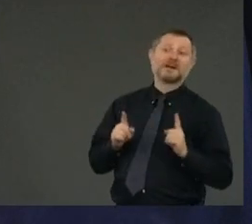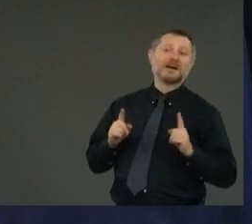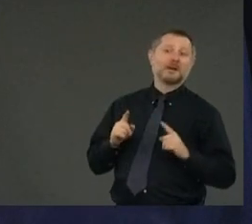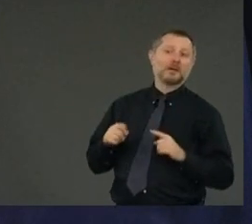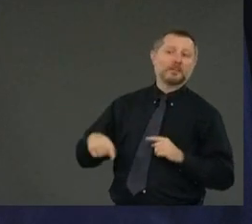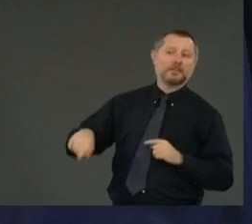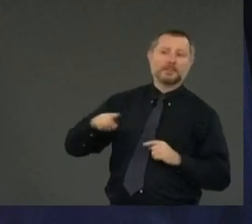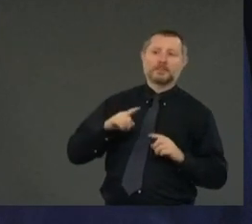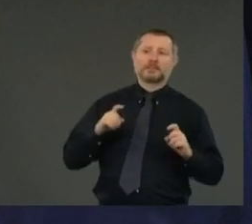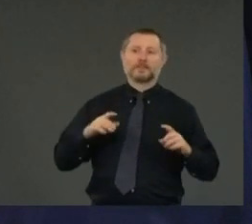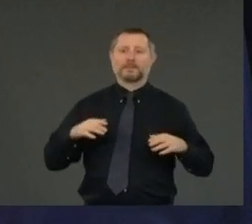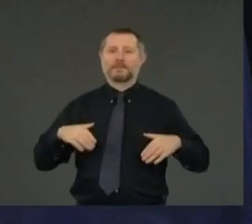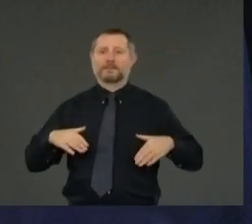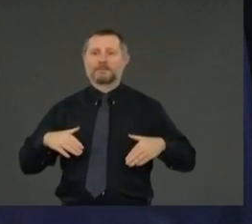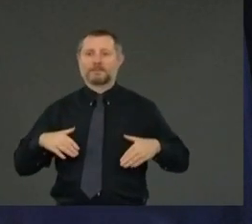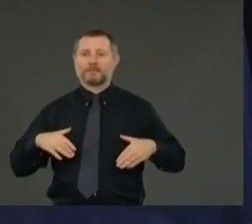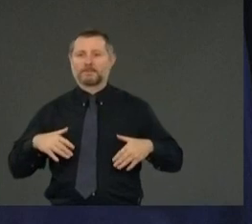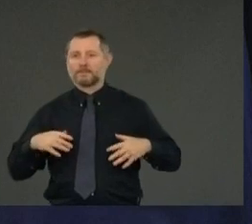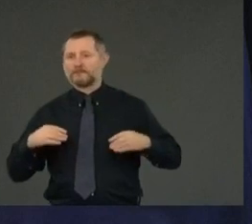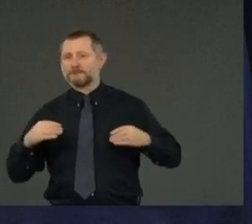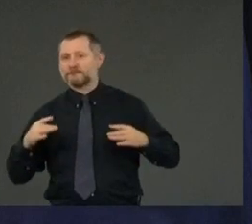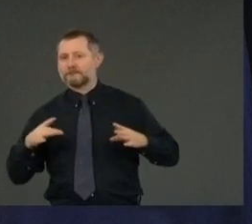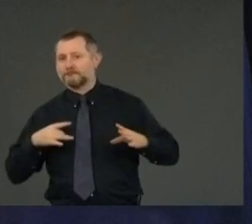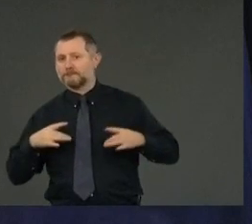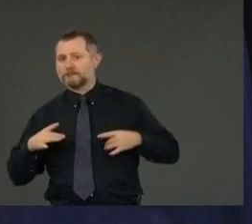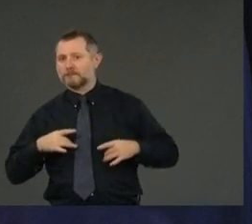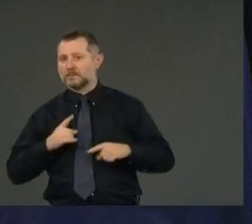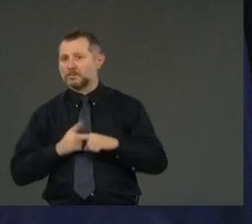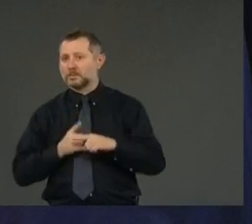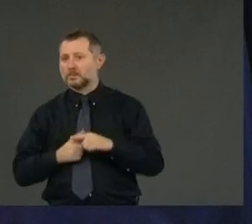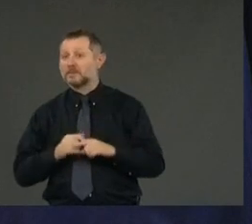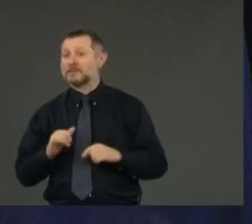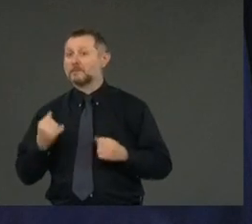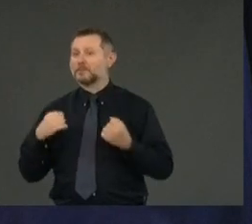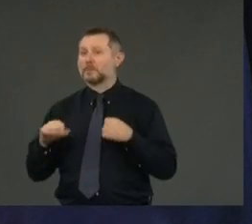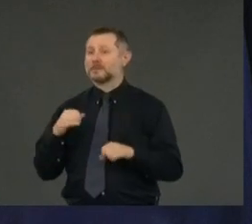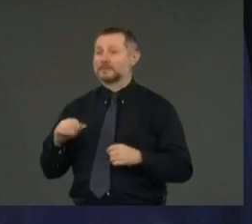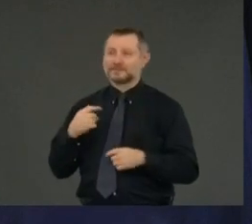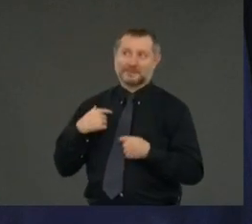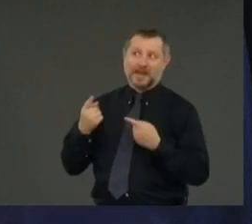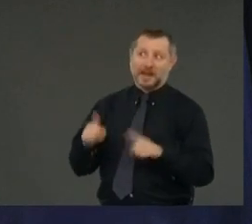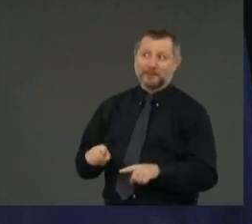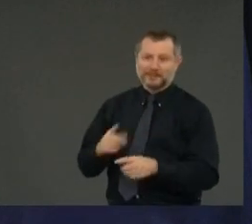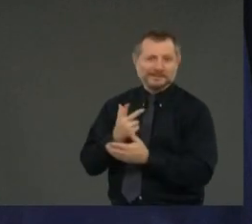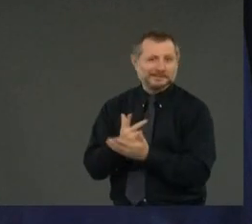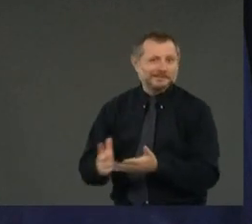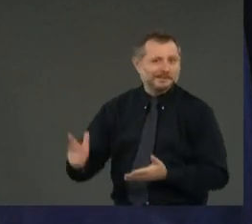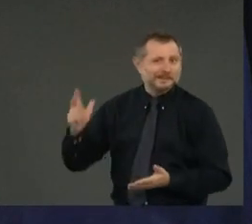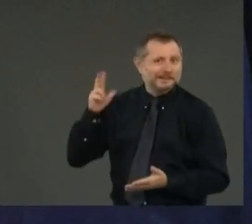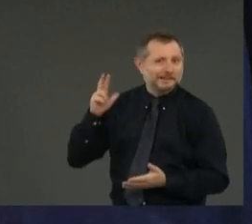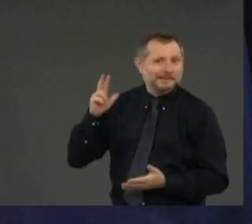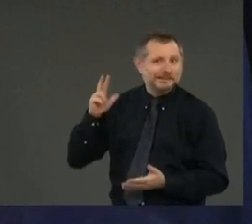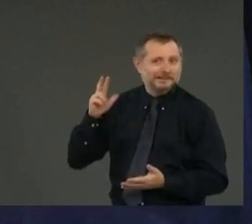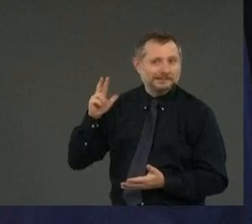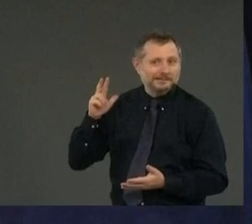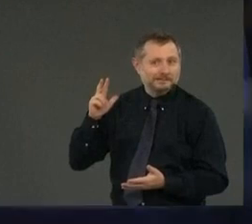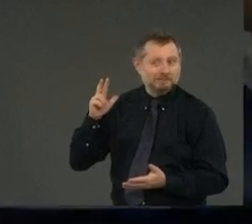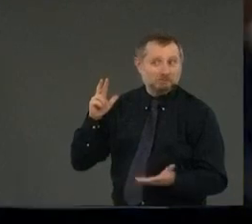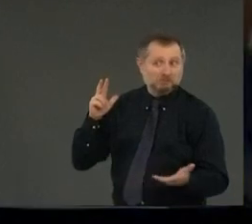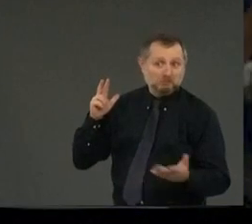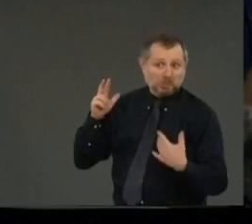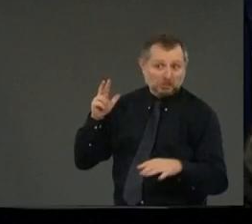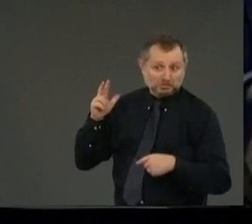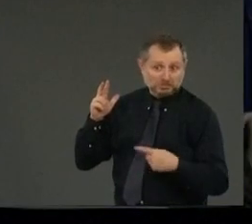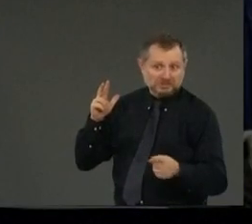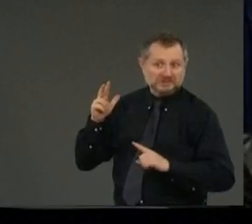infected anymore. Those protests happened 3 weeks ago. We have a whole different situation. Following